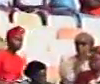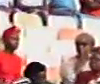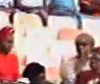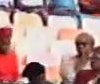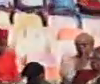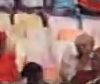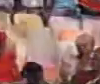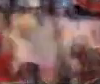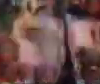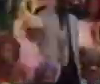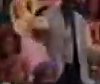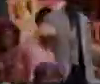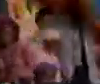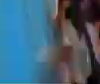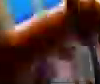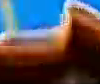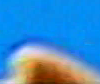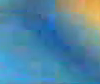Amen.